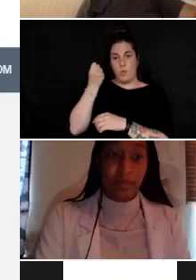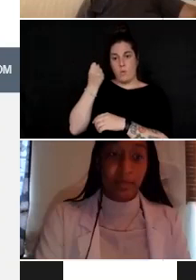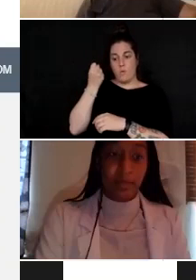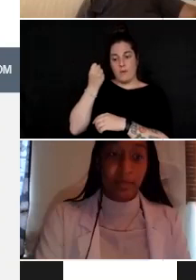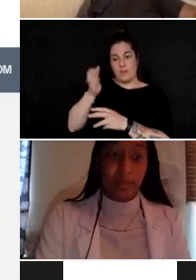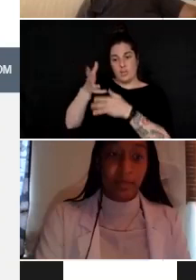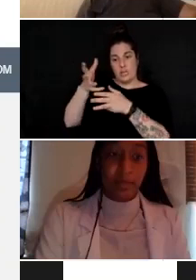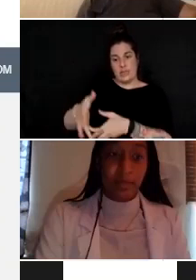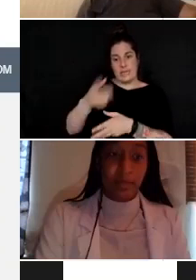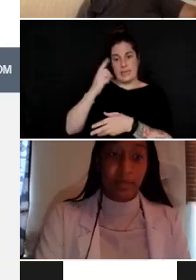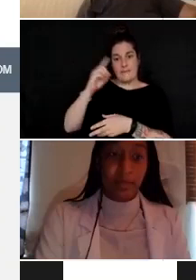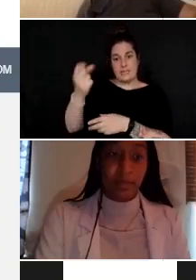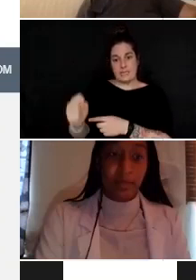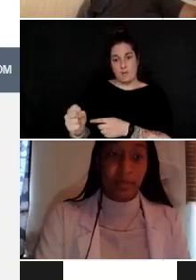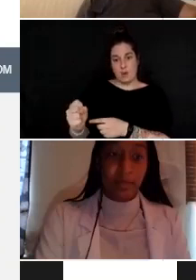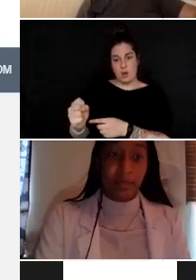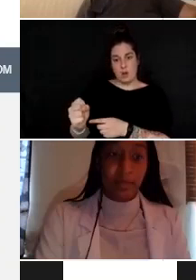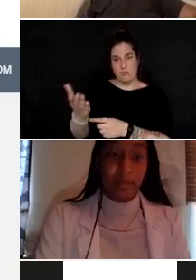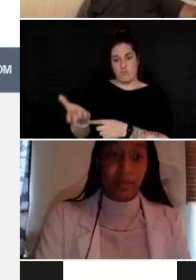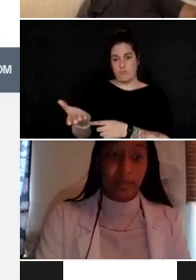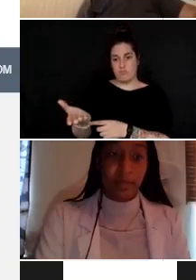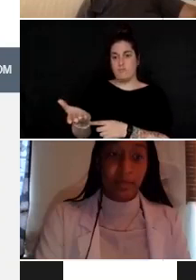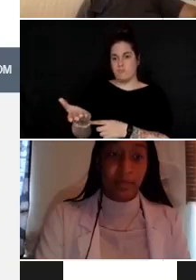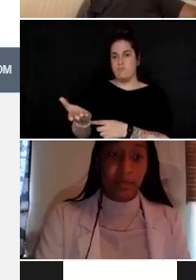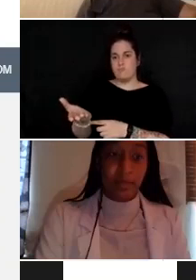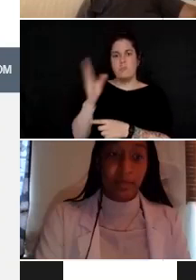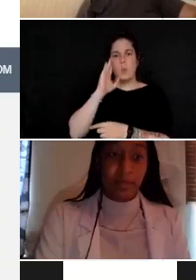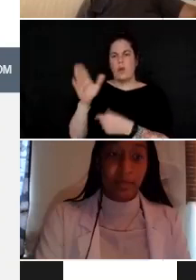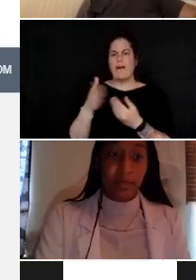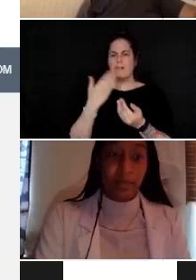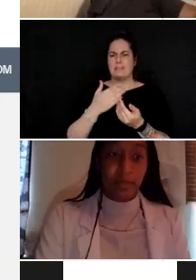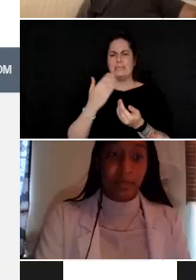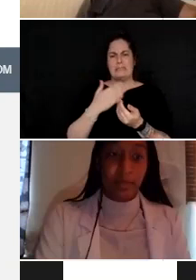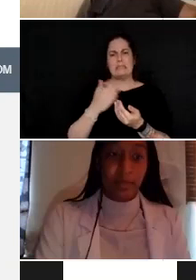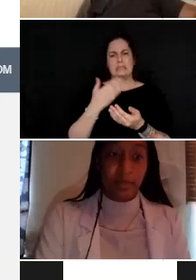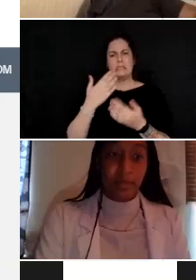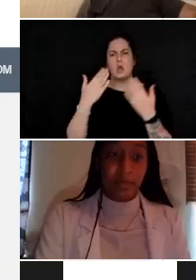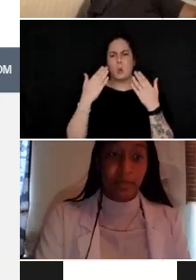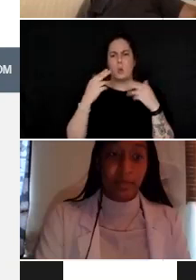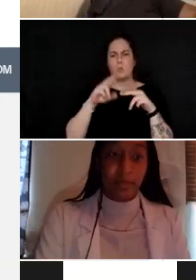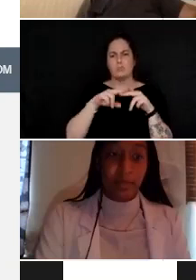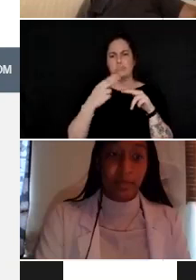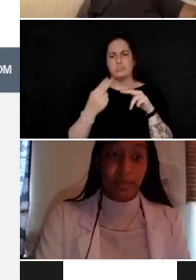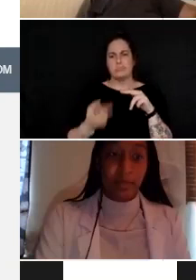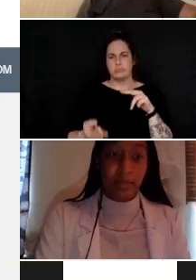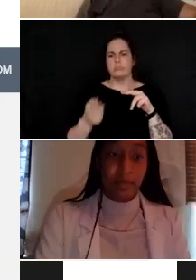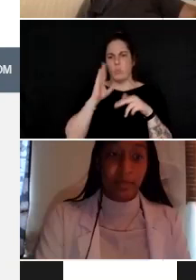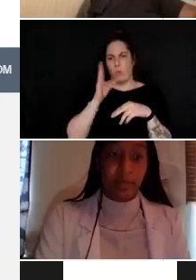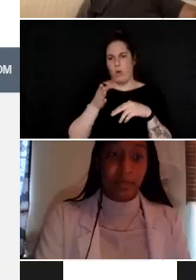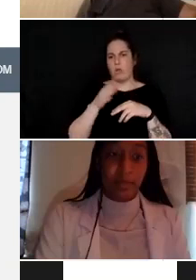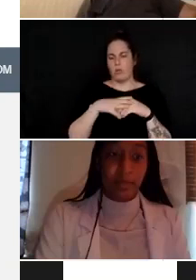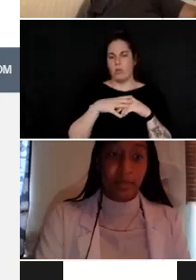you can cool it down very easy. Okay, so it'd be great if we